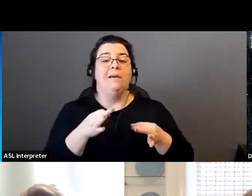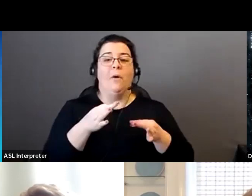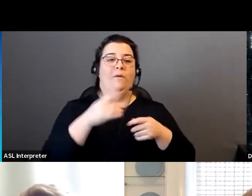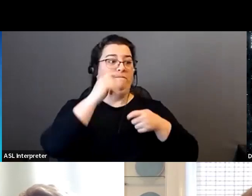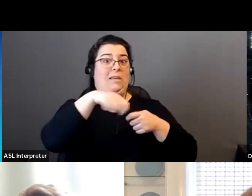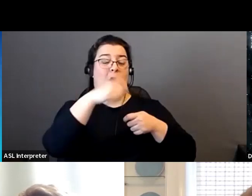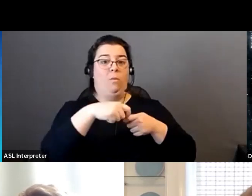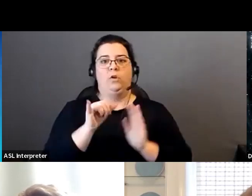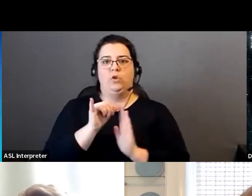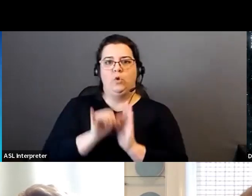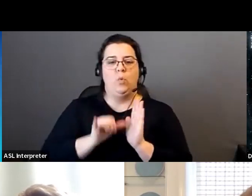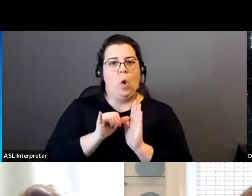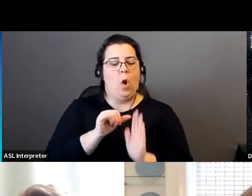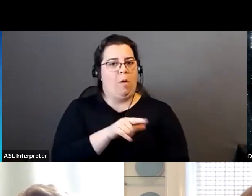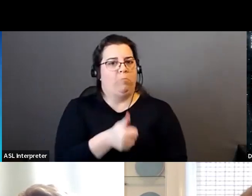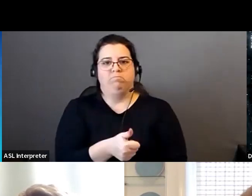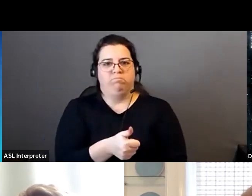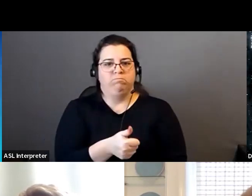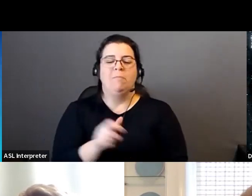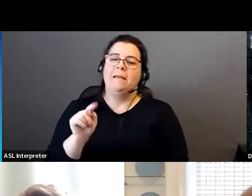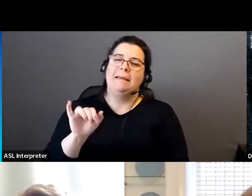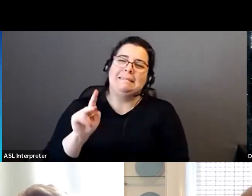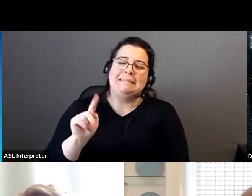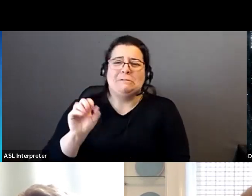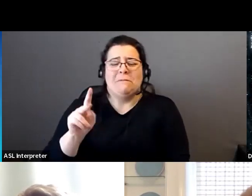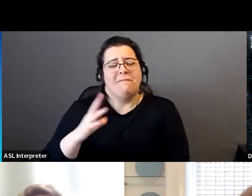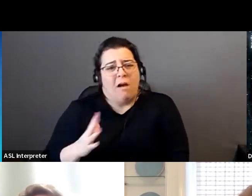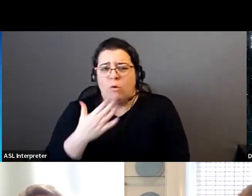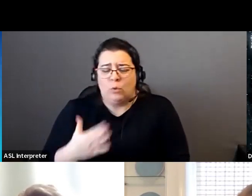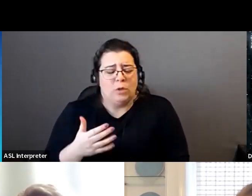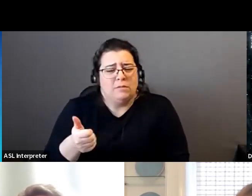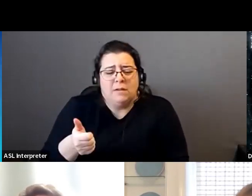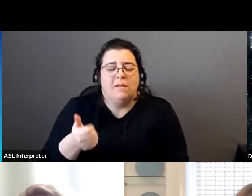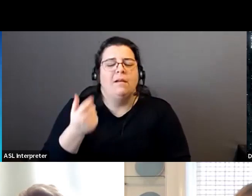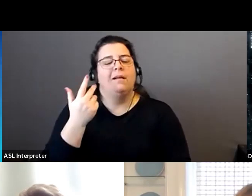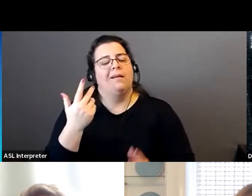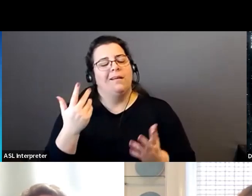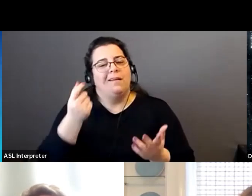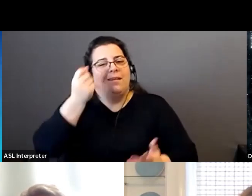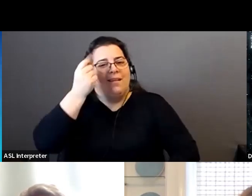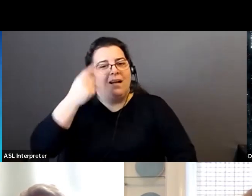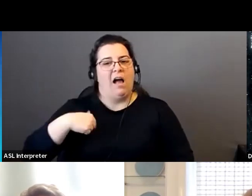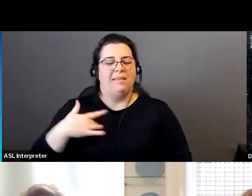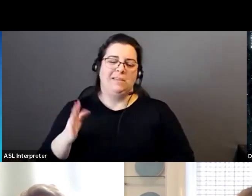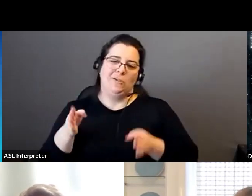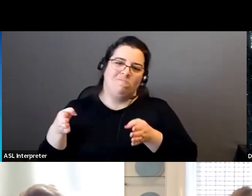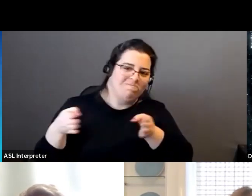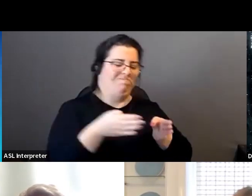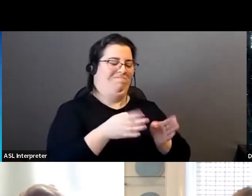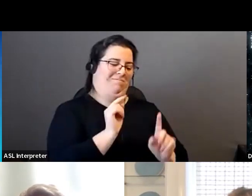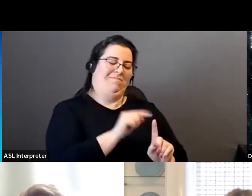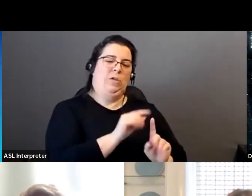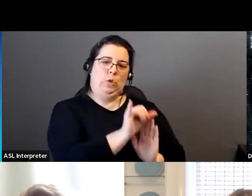YouTube is really hot right now. TikTok is good. Now, can't say anything bad about TikTok, but the reason why for me,